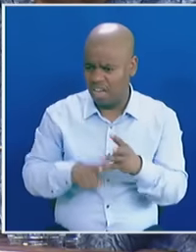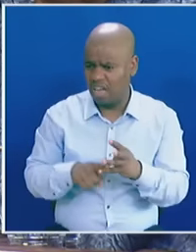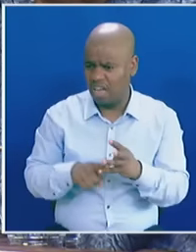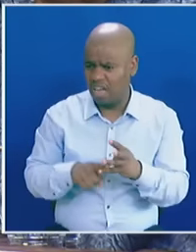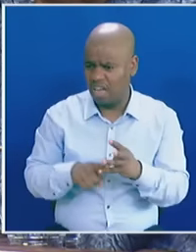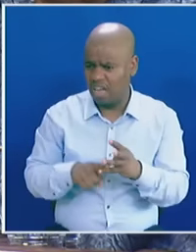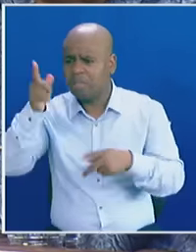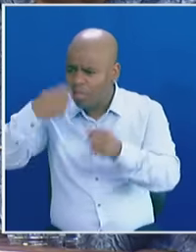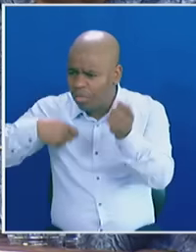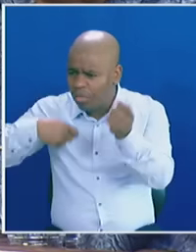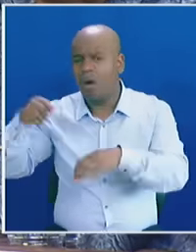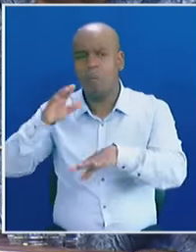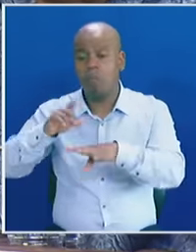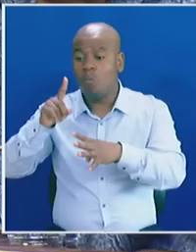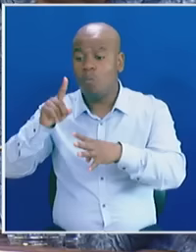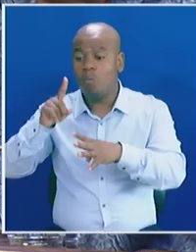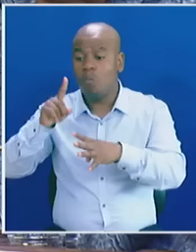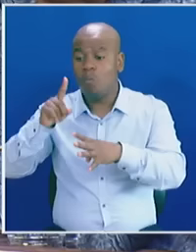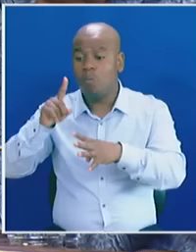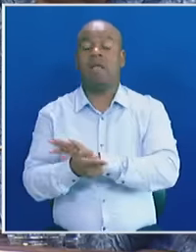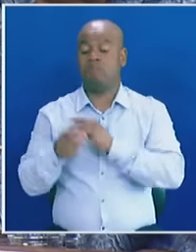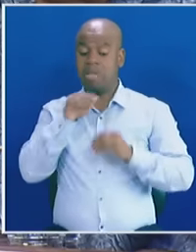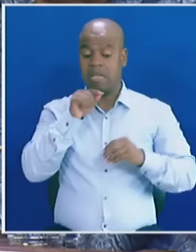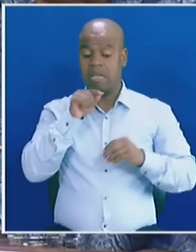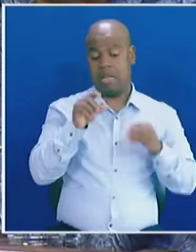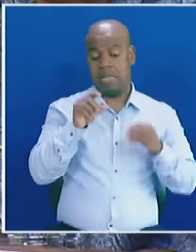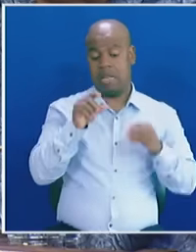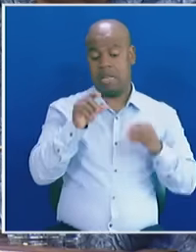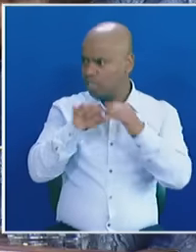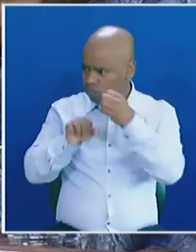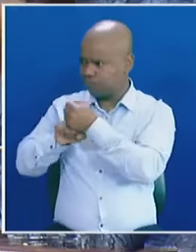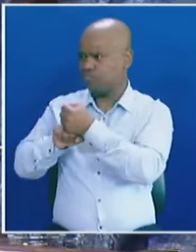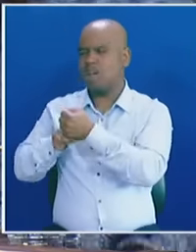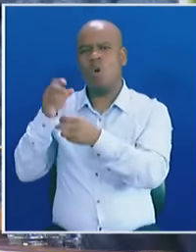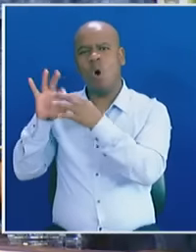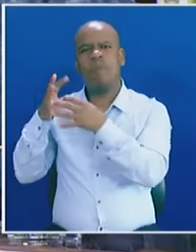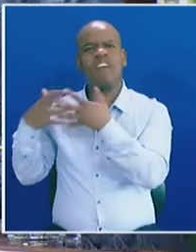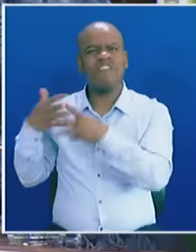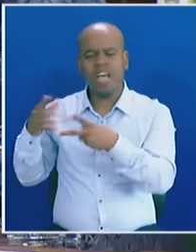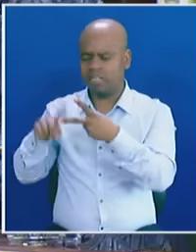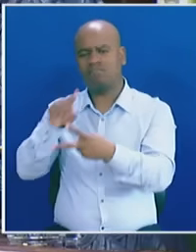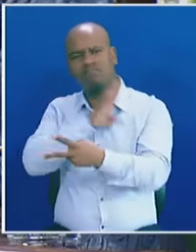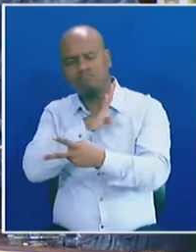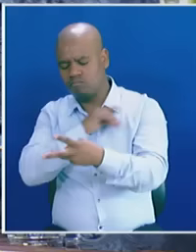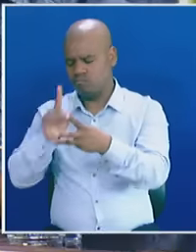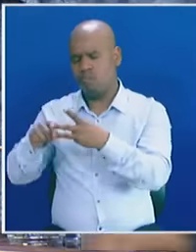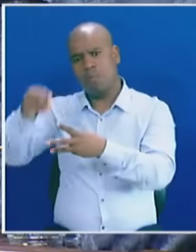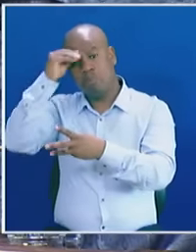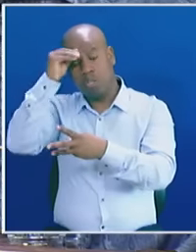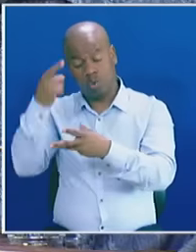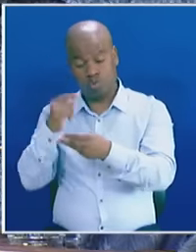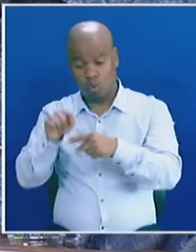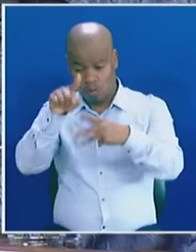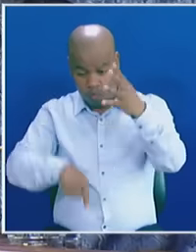department must assist our Home Affairs, police, the Defense Force in the prevention of such illegal